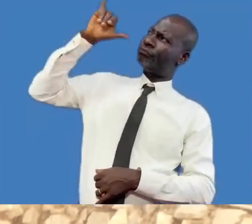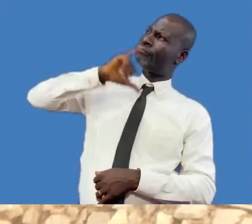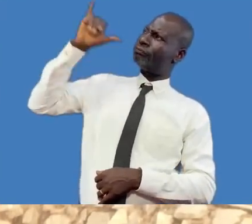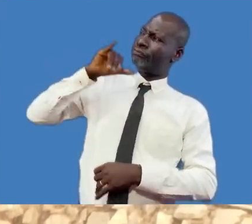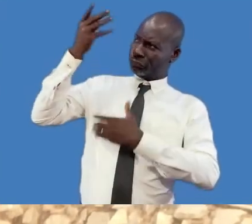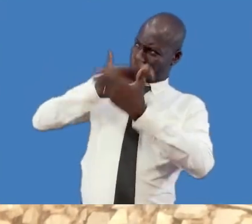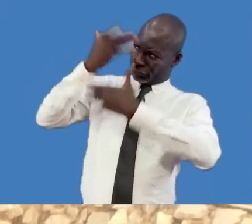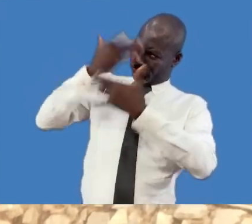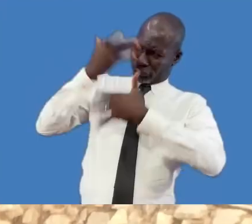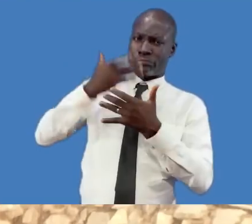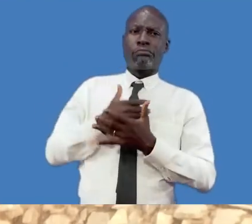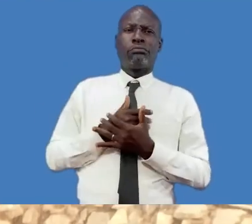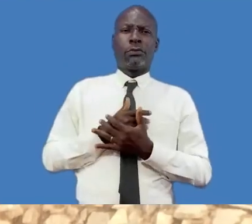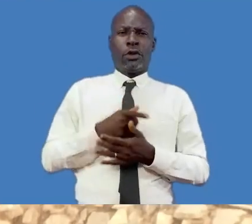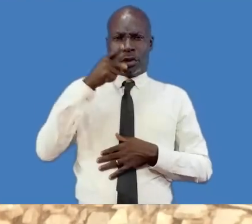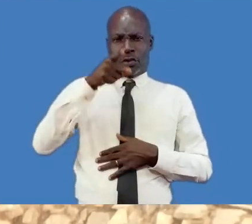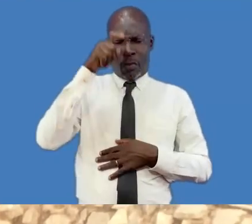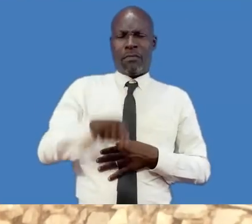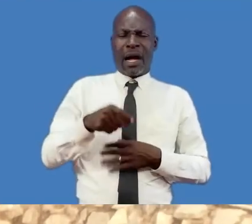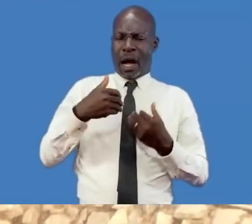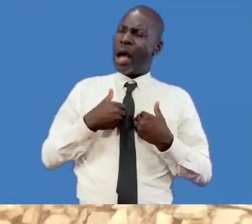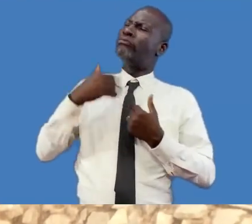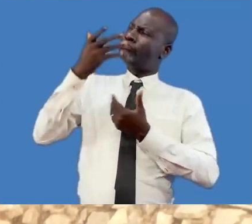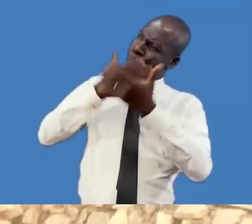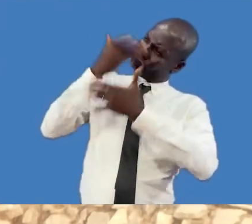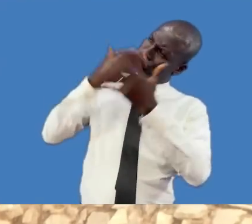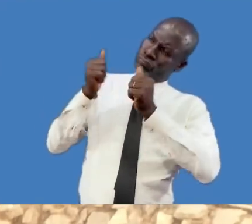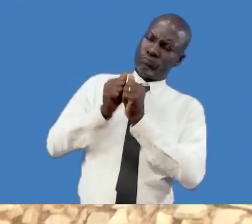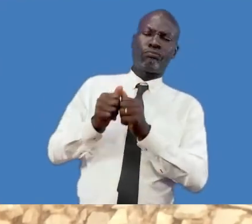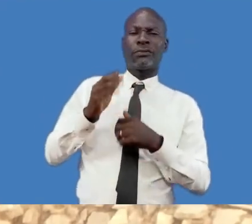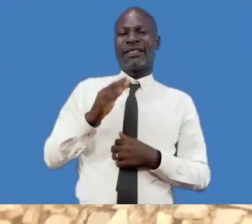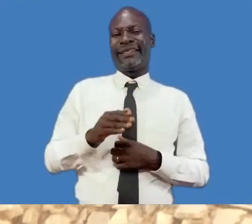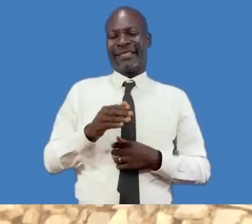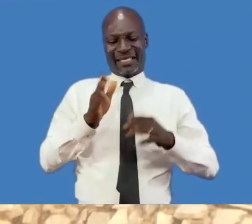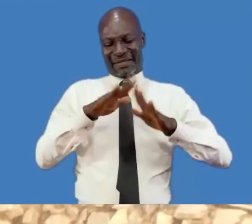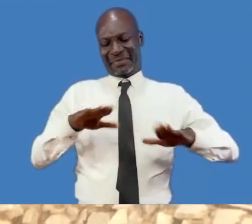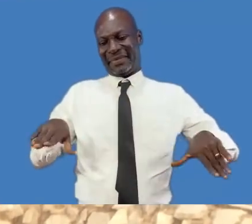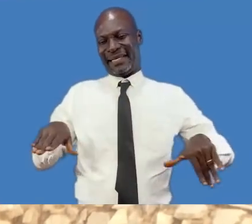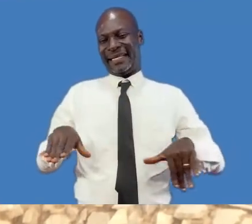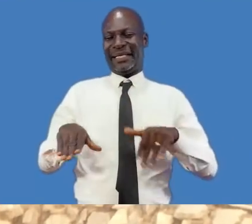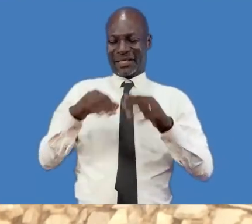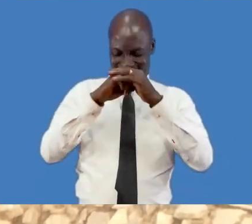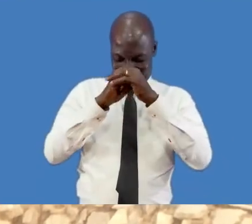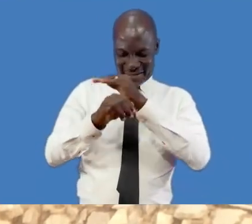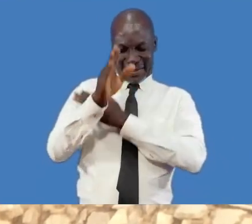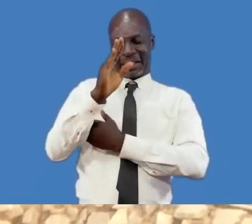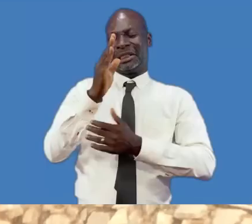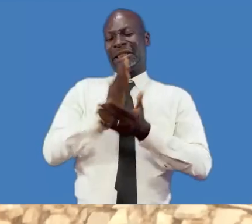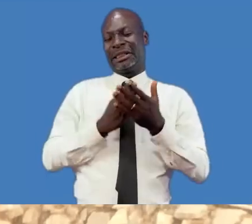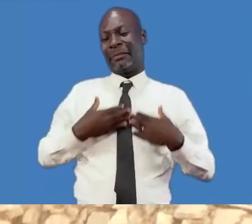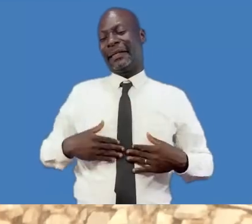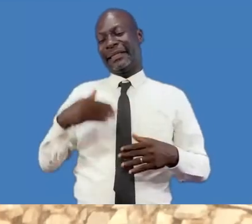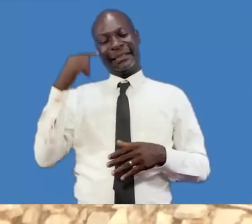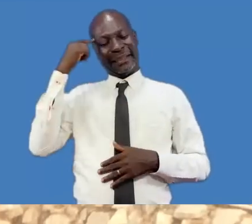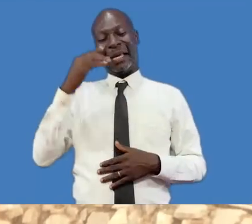encounter. Wo ne Onyankopɔn ɛwɔ biribiyɛ. Ɛyɛ nkwalaa nkwalaa nyamesom sɛ obi adwene ne sɛ